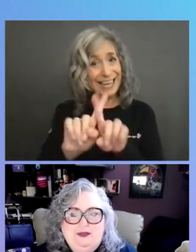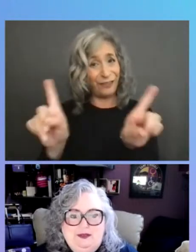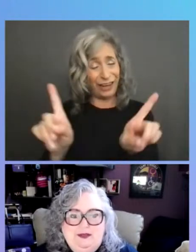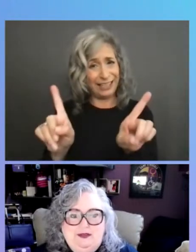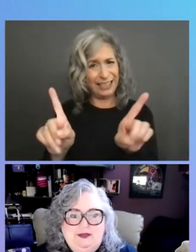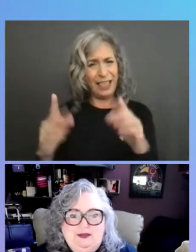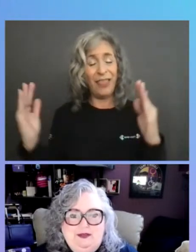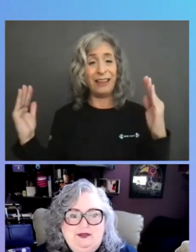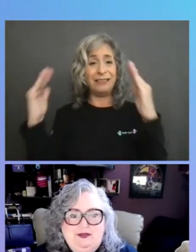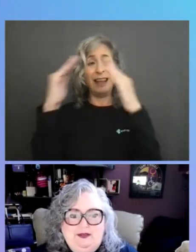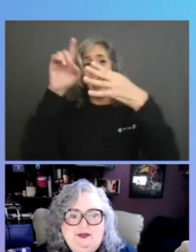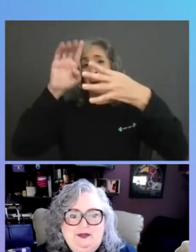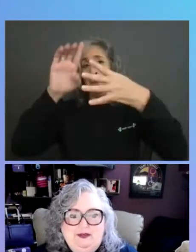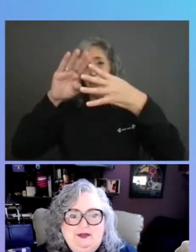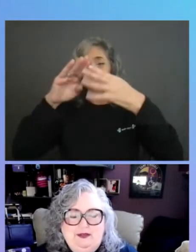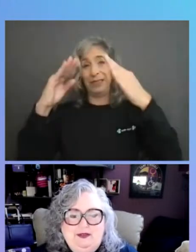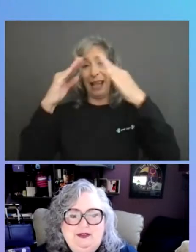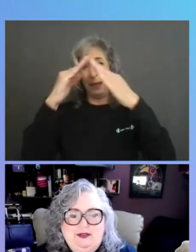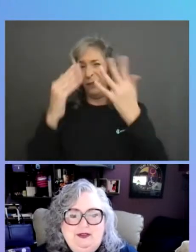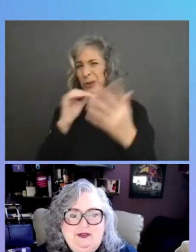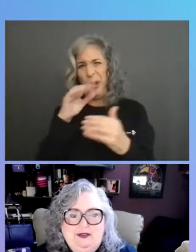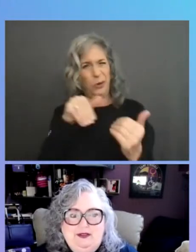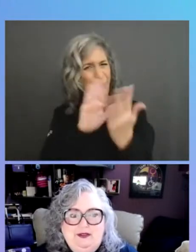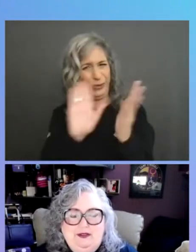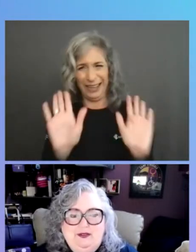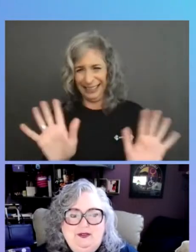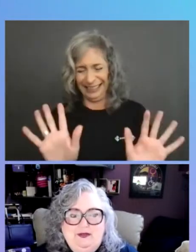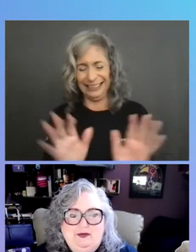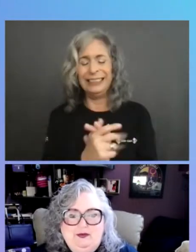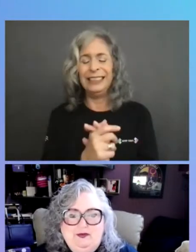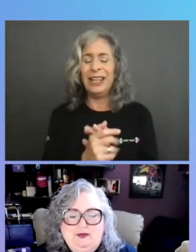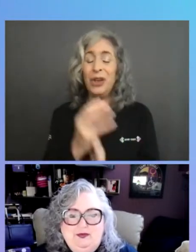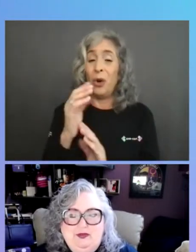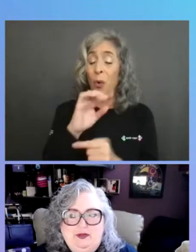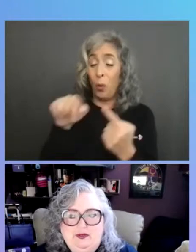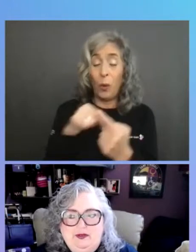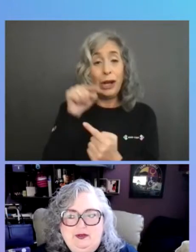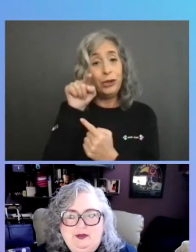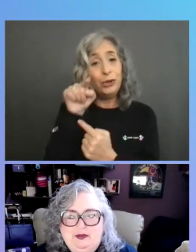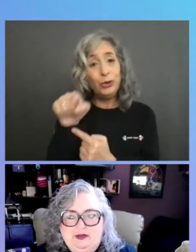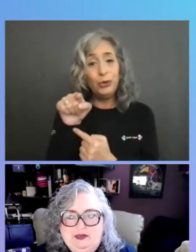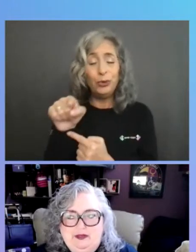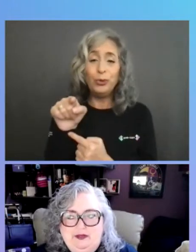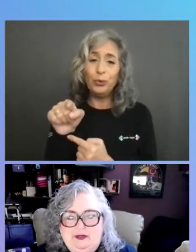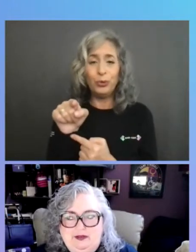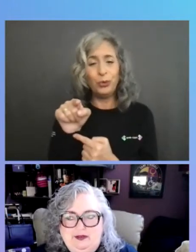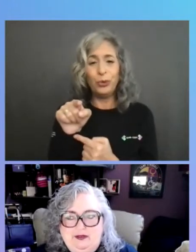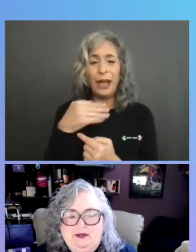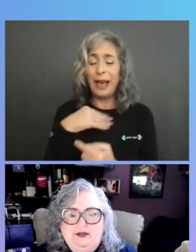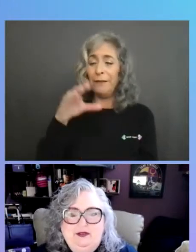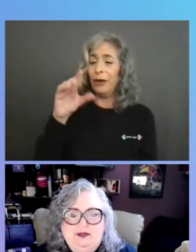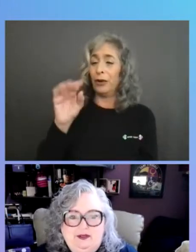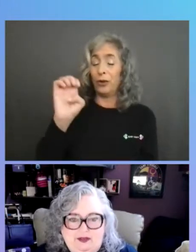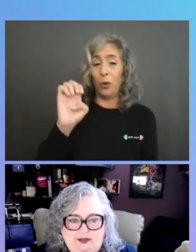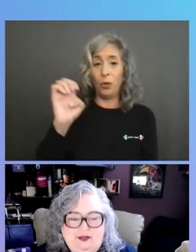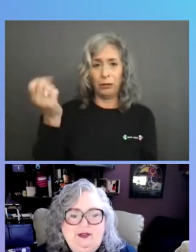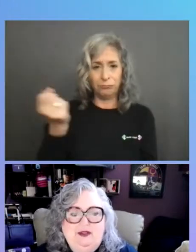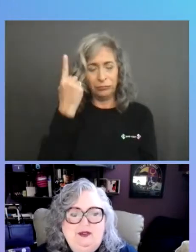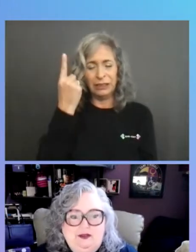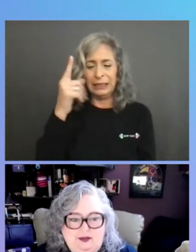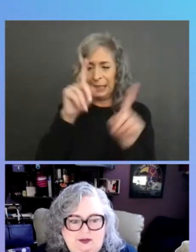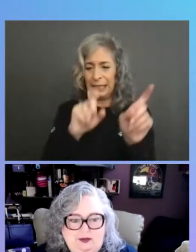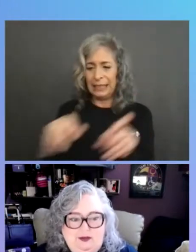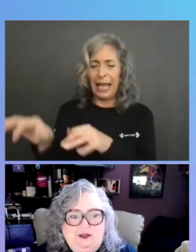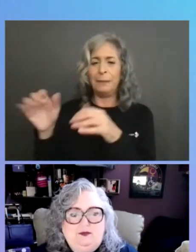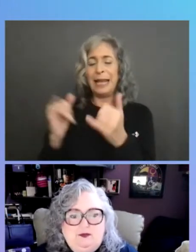just kind of don't address because we're expecting that once let's say you've got the core competency exam, you get the